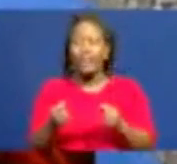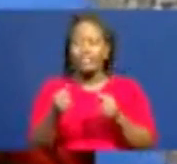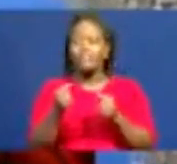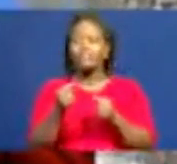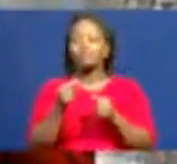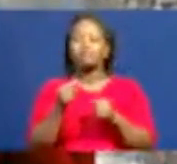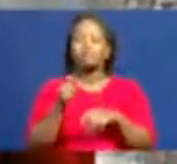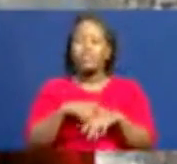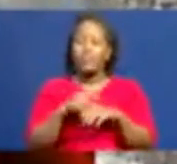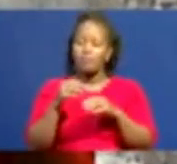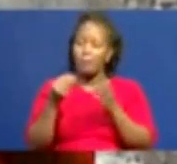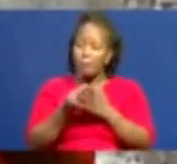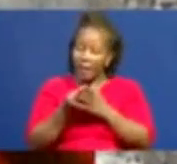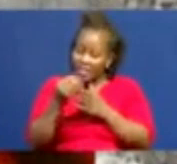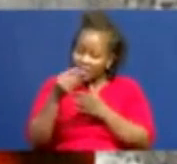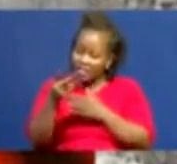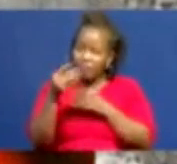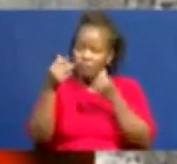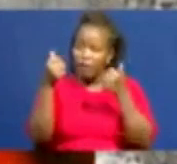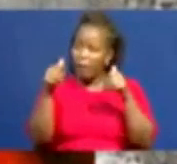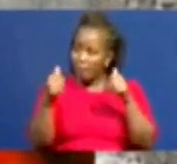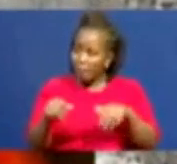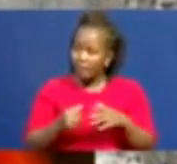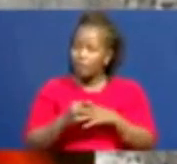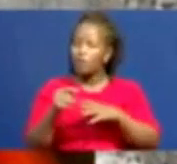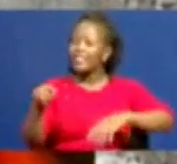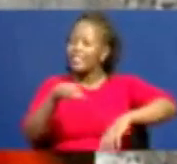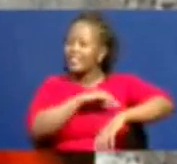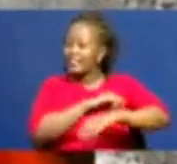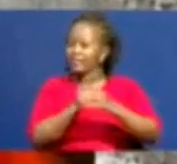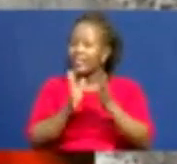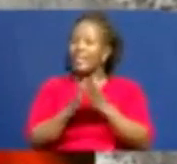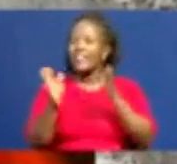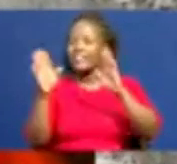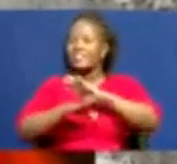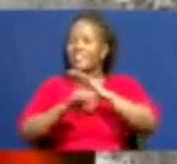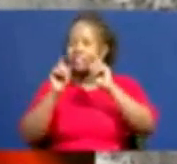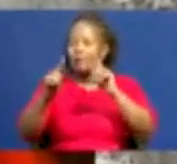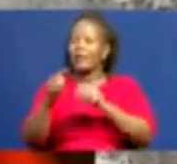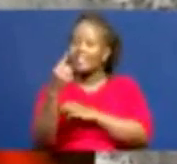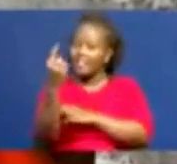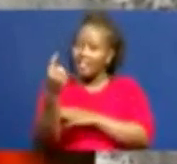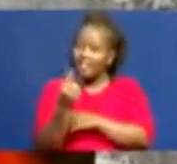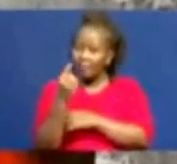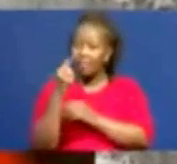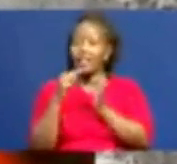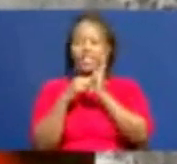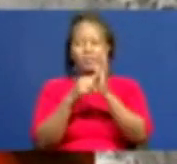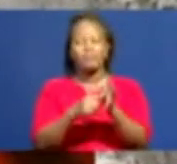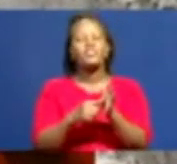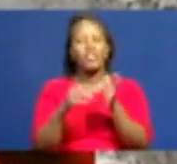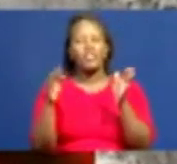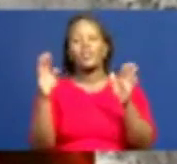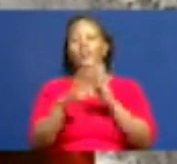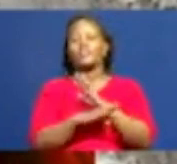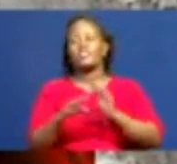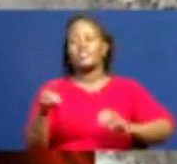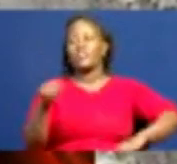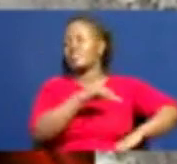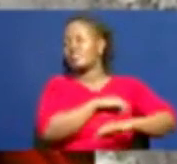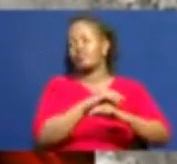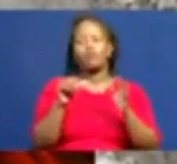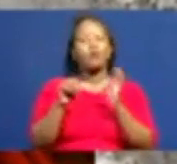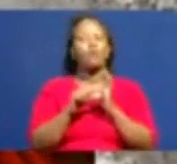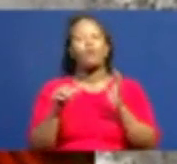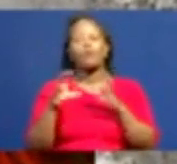pesa. Chief lazima afike kwa site wakiwa na huyo assistant wake. Sana sana assistant ndiye anasumbua. Juu